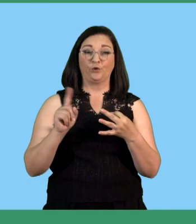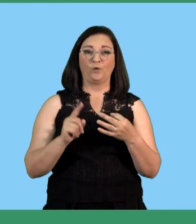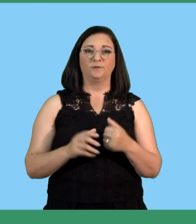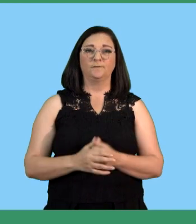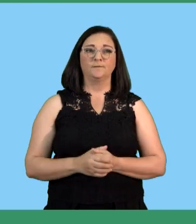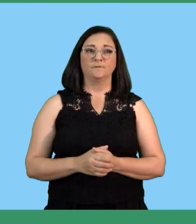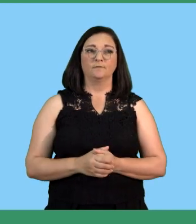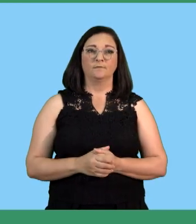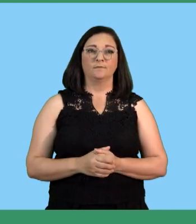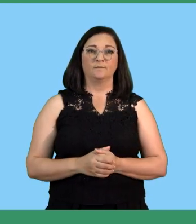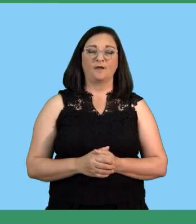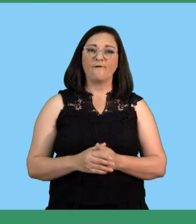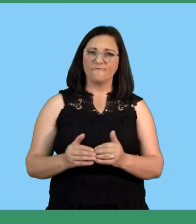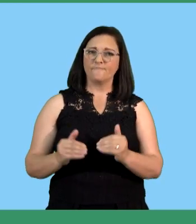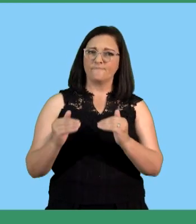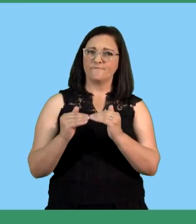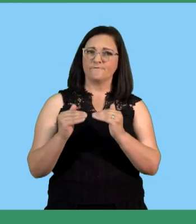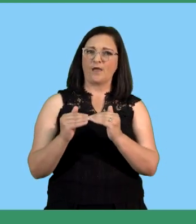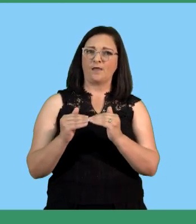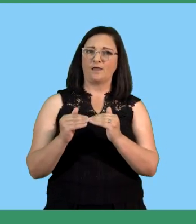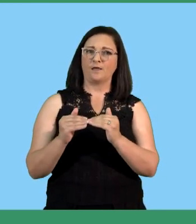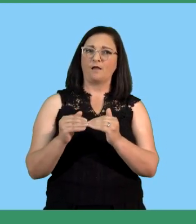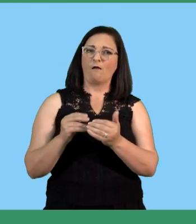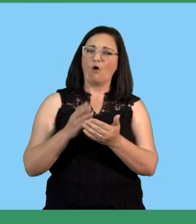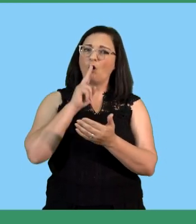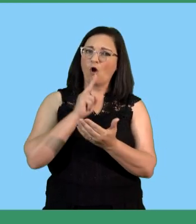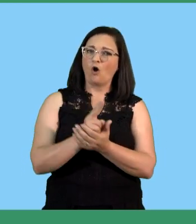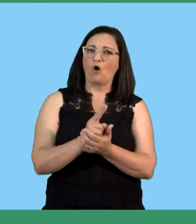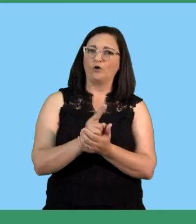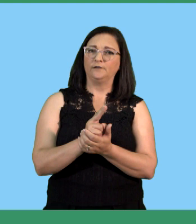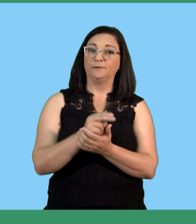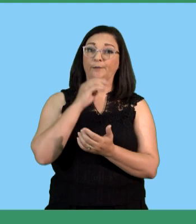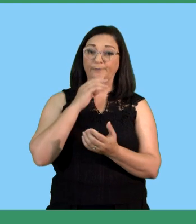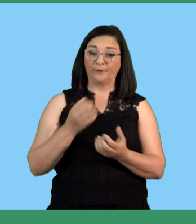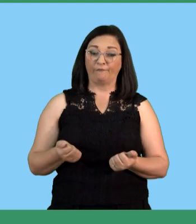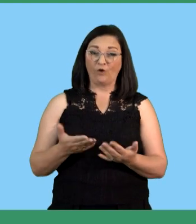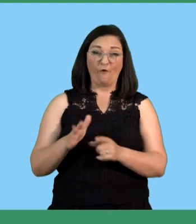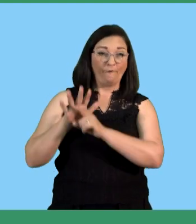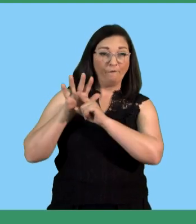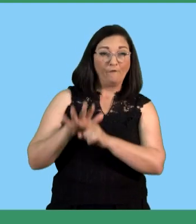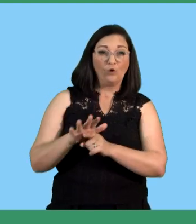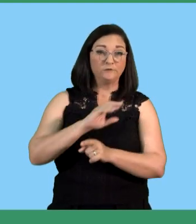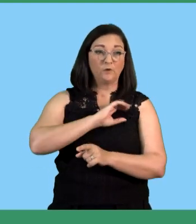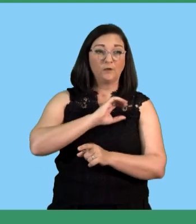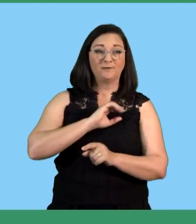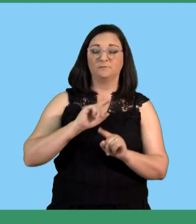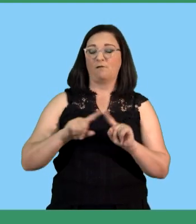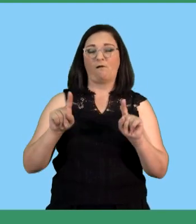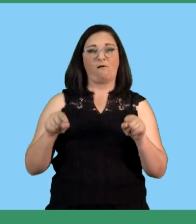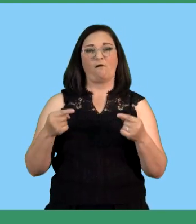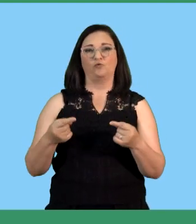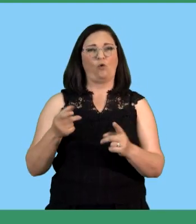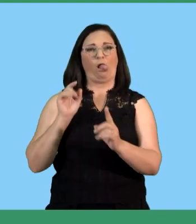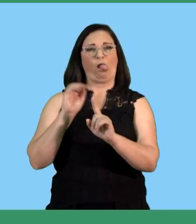and honest dealing. Suppliers may not use physical force or harass the customers. So meaning